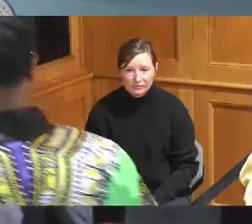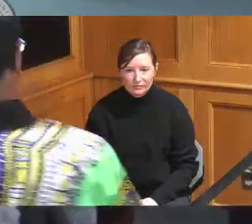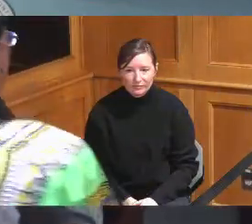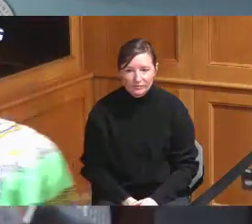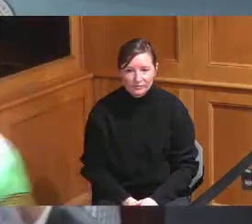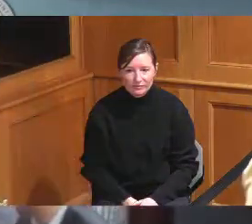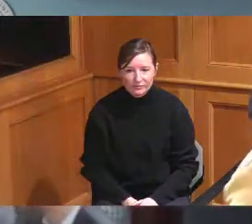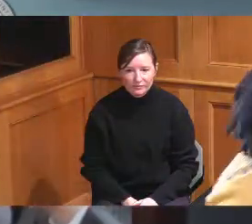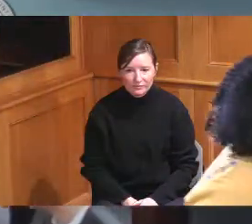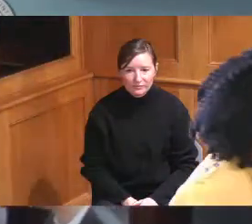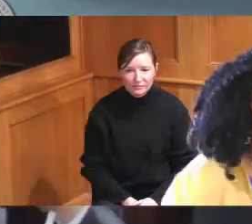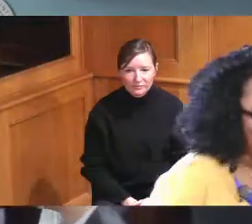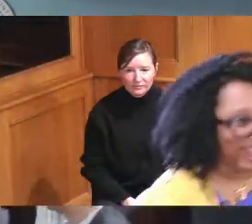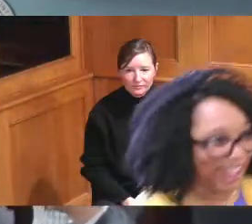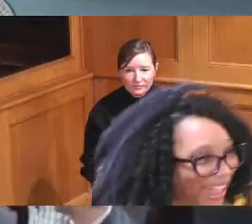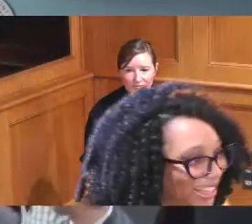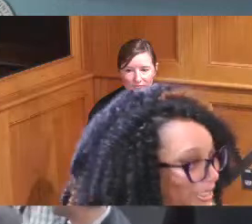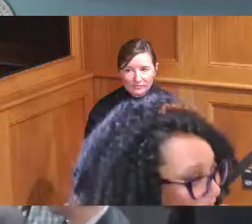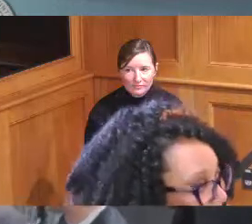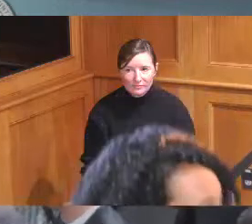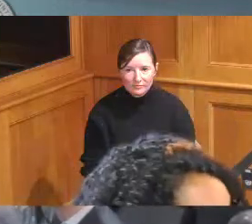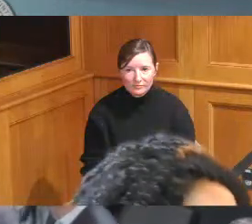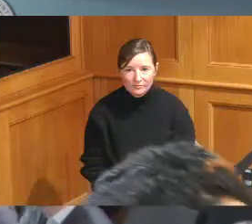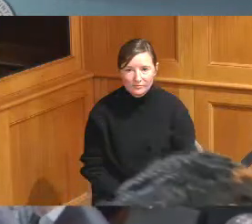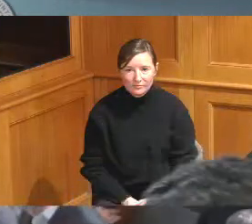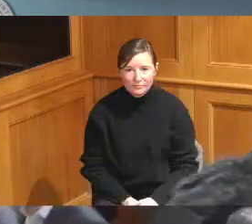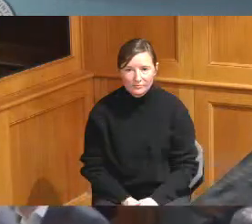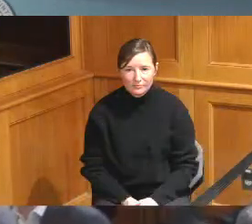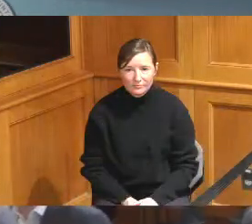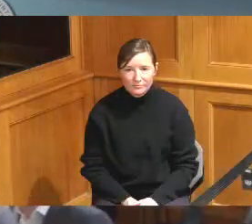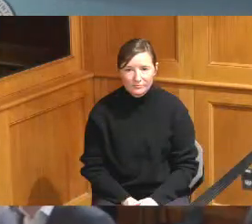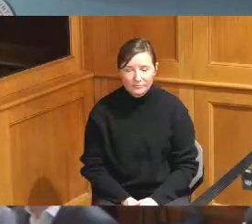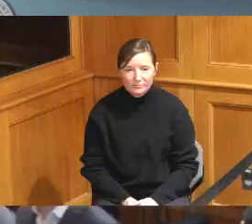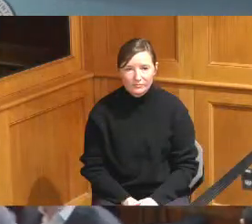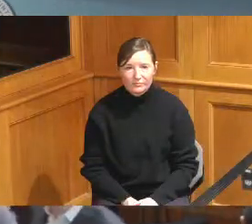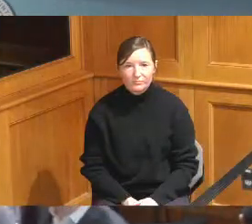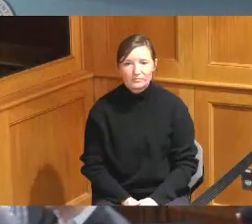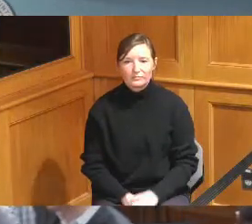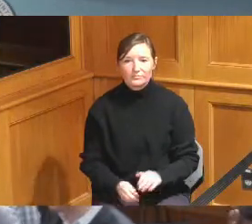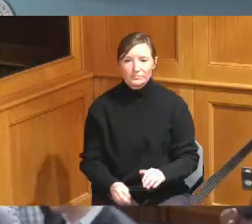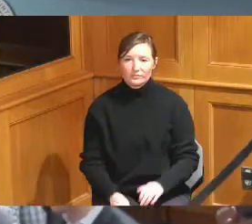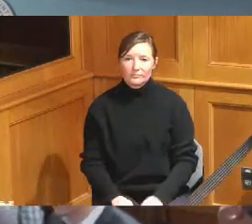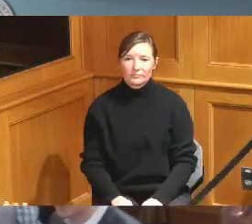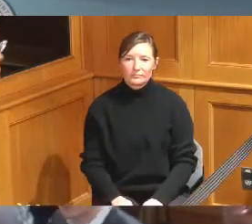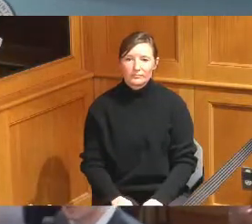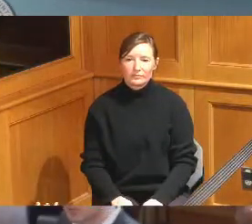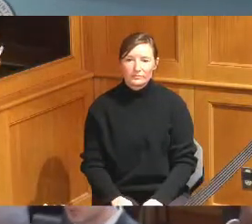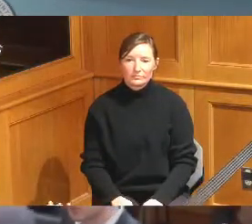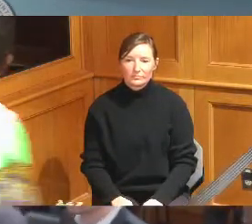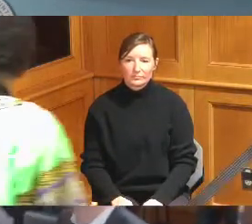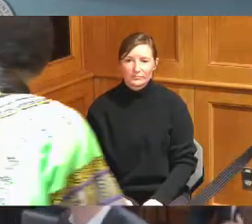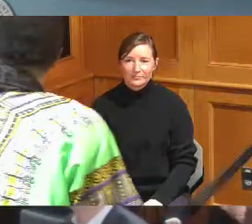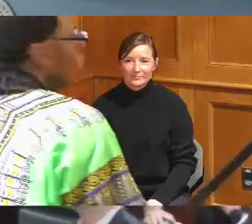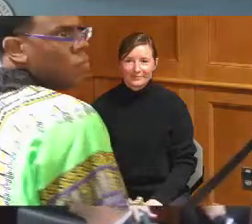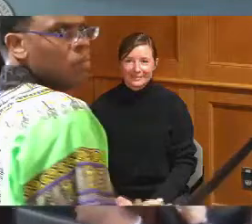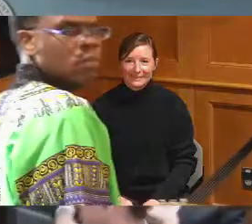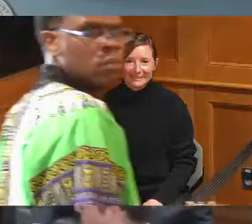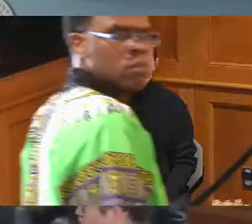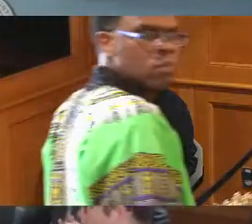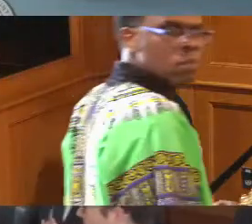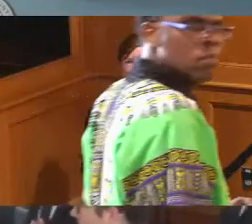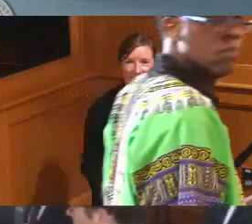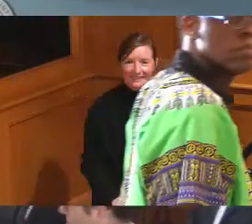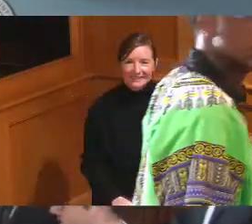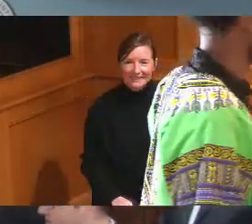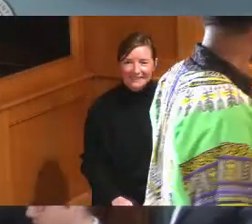You're too little. You're too short to go back there. Okay. Great. I know. I'm gonna take the picture. I'm good.